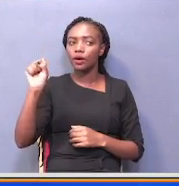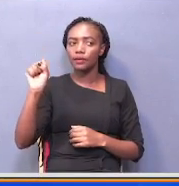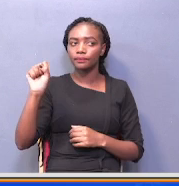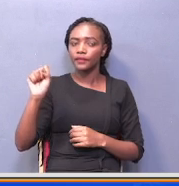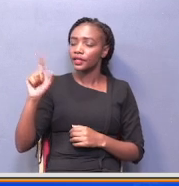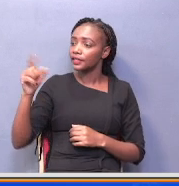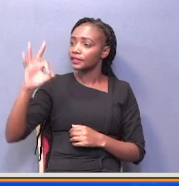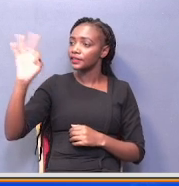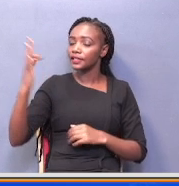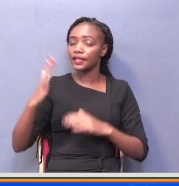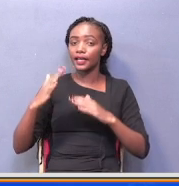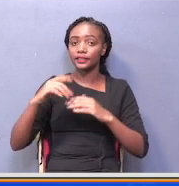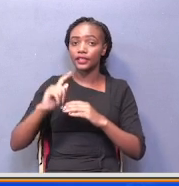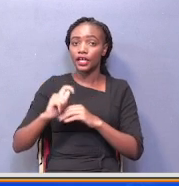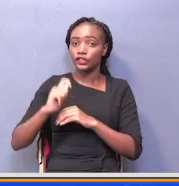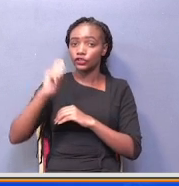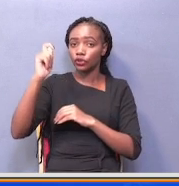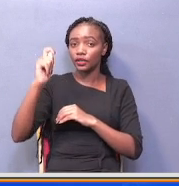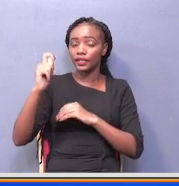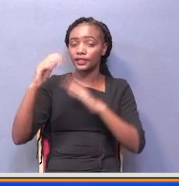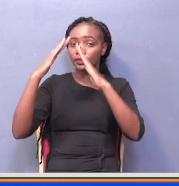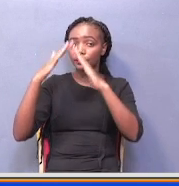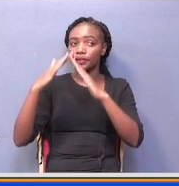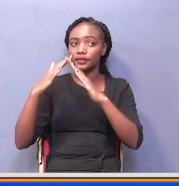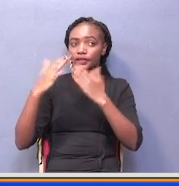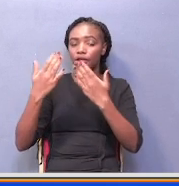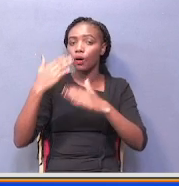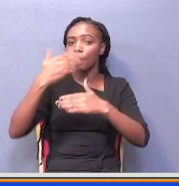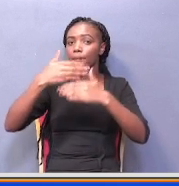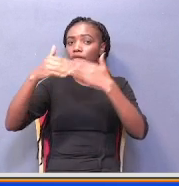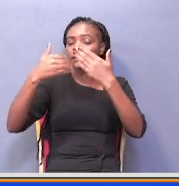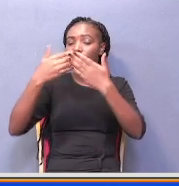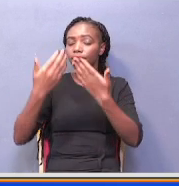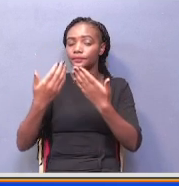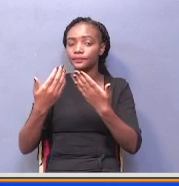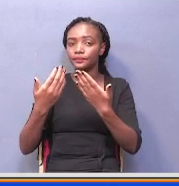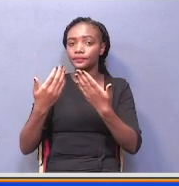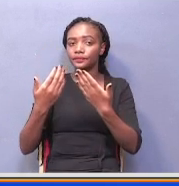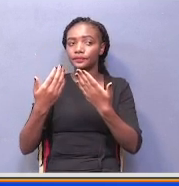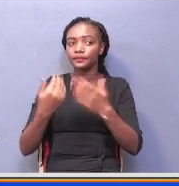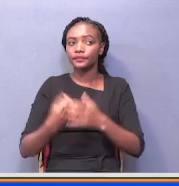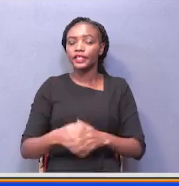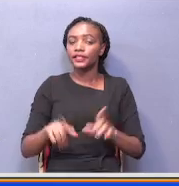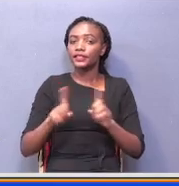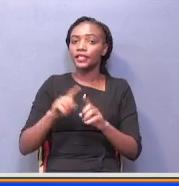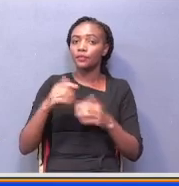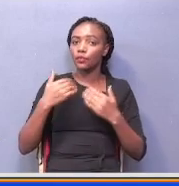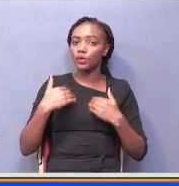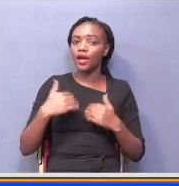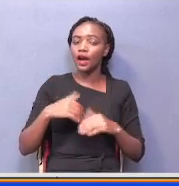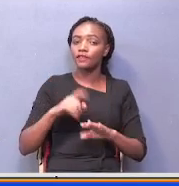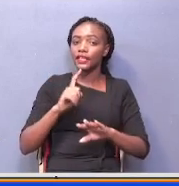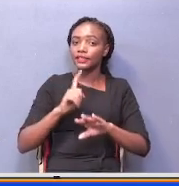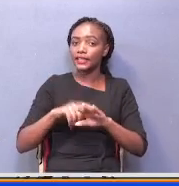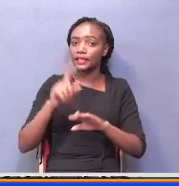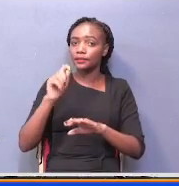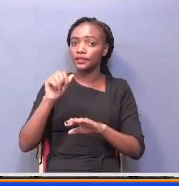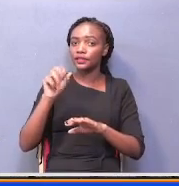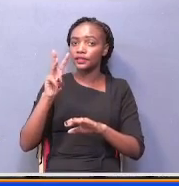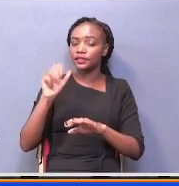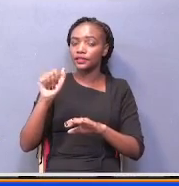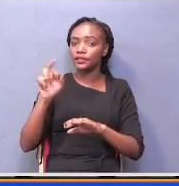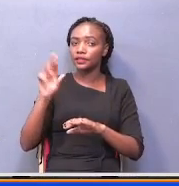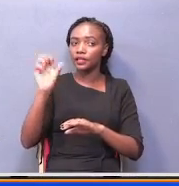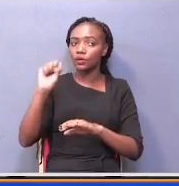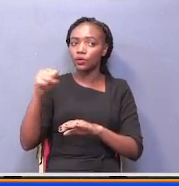third tallest building with a height of 163 meters, while the Times Tower is fourth with 38